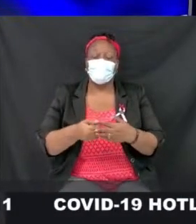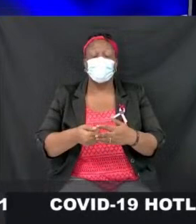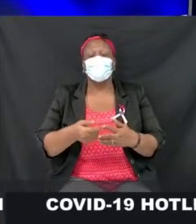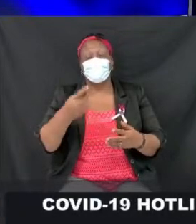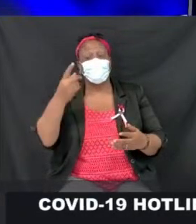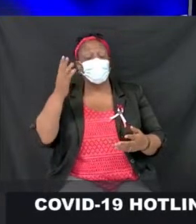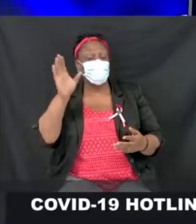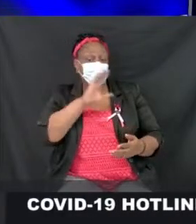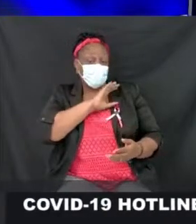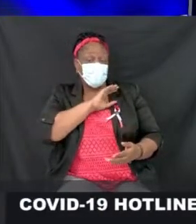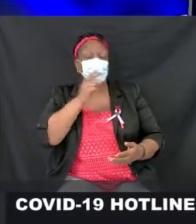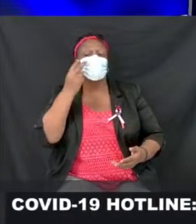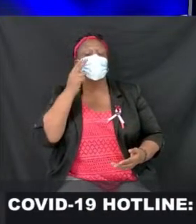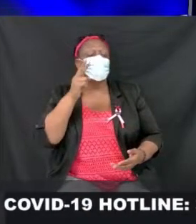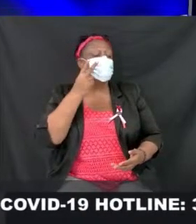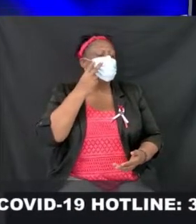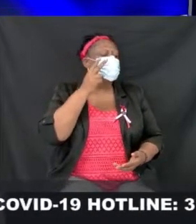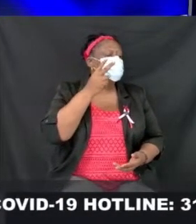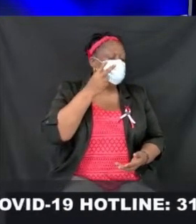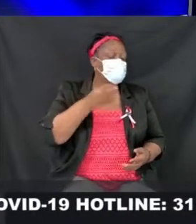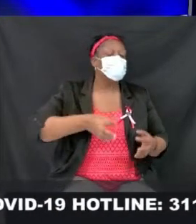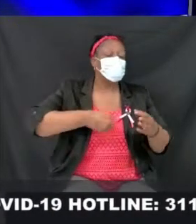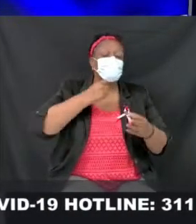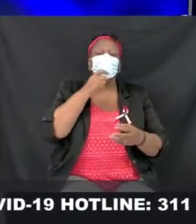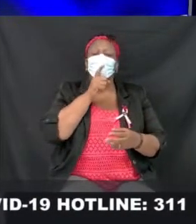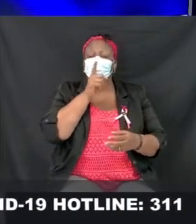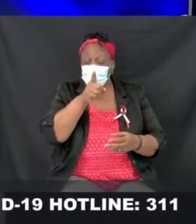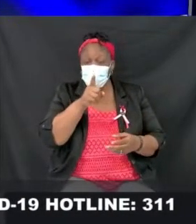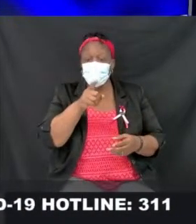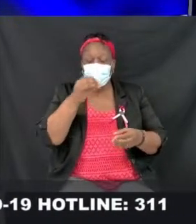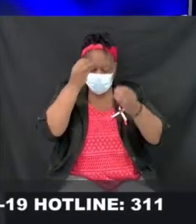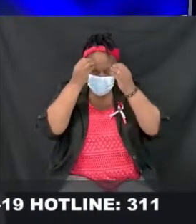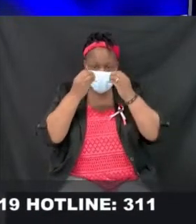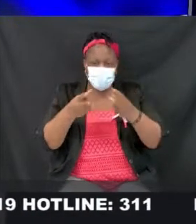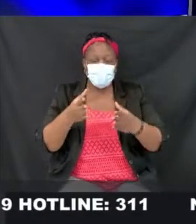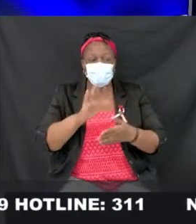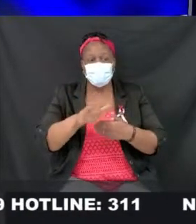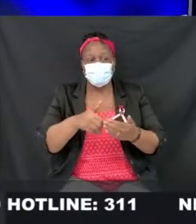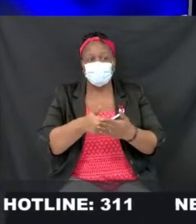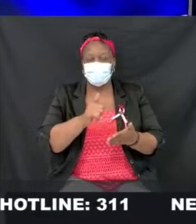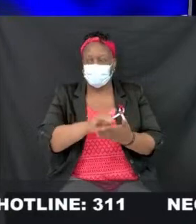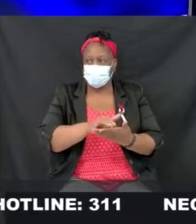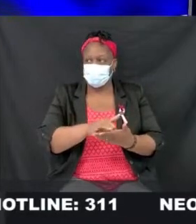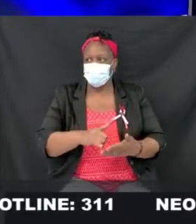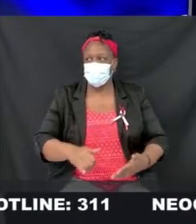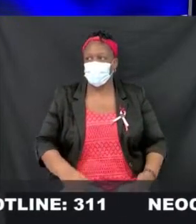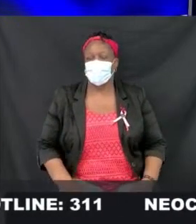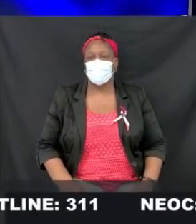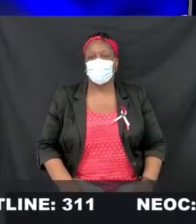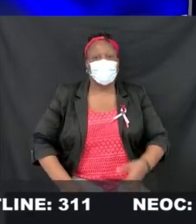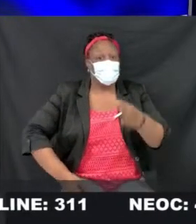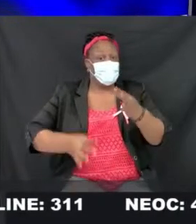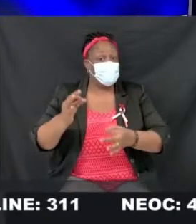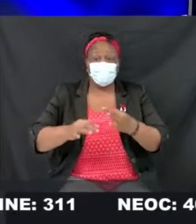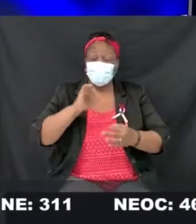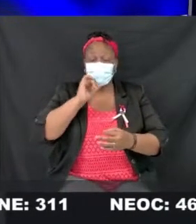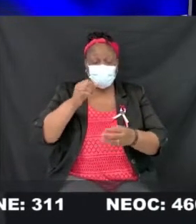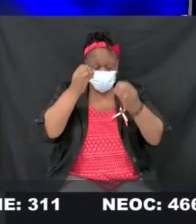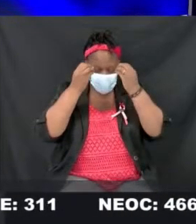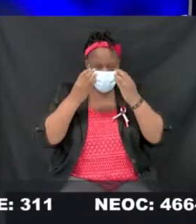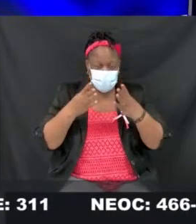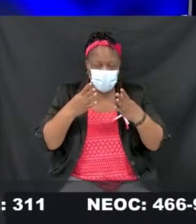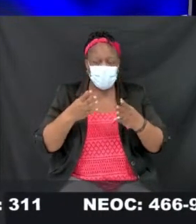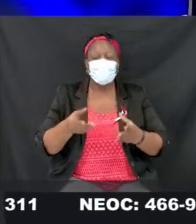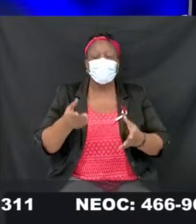to ensure compliance with the conditions. Breaches of the conditions will attract enforcement action and